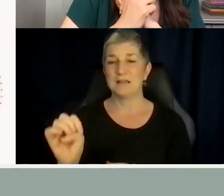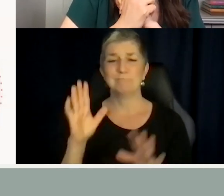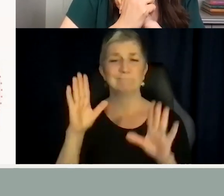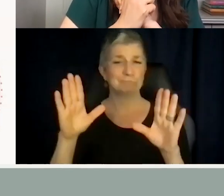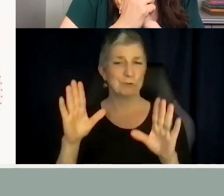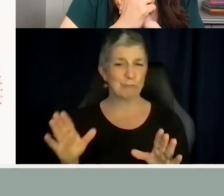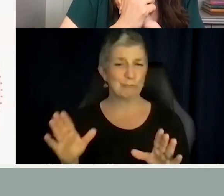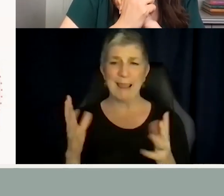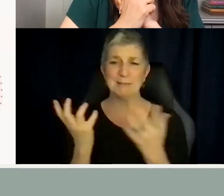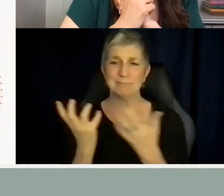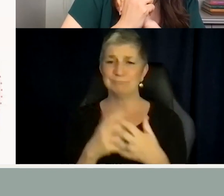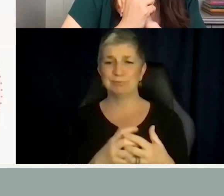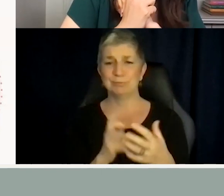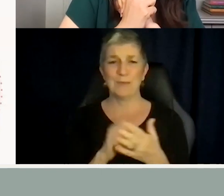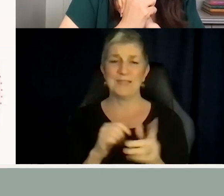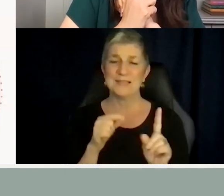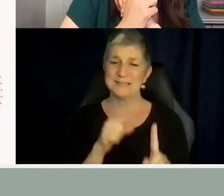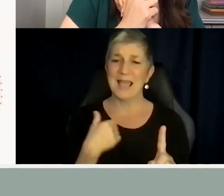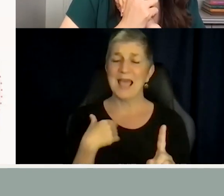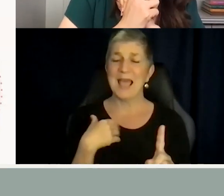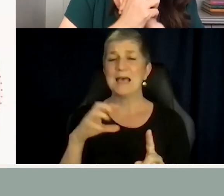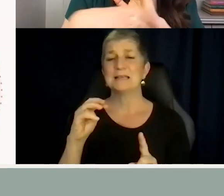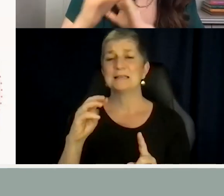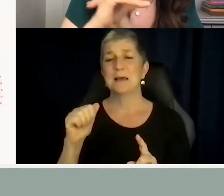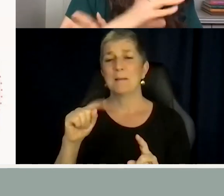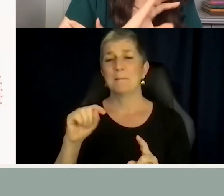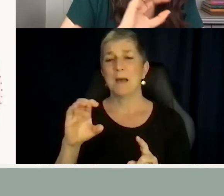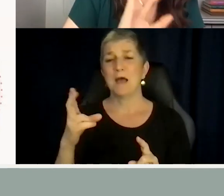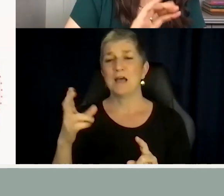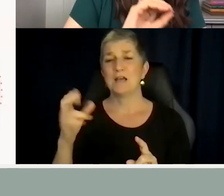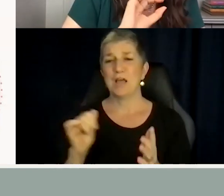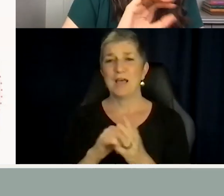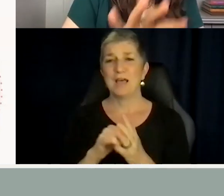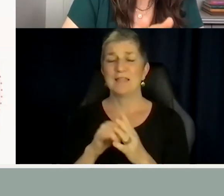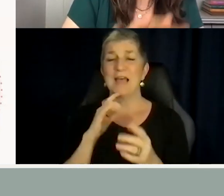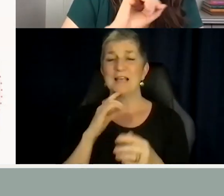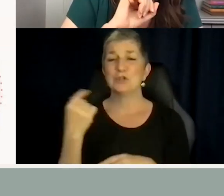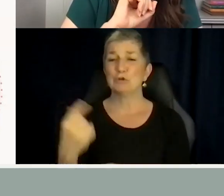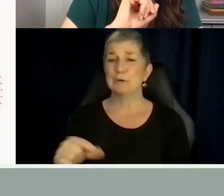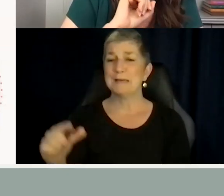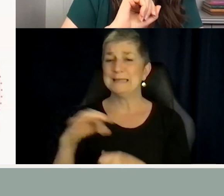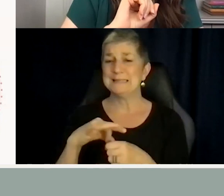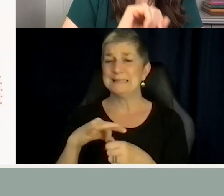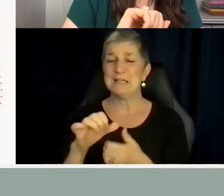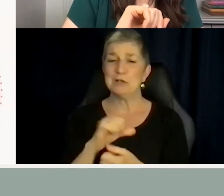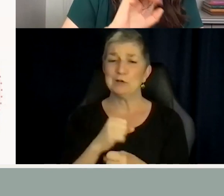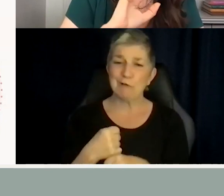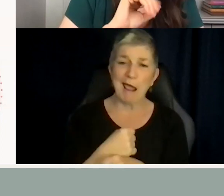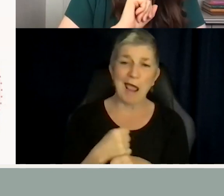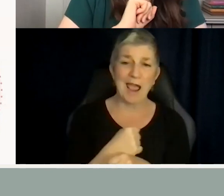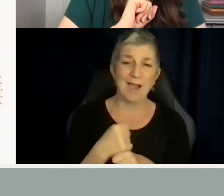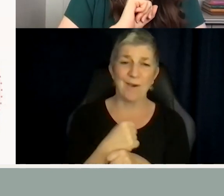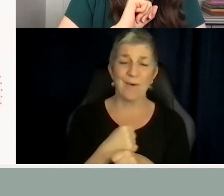particular latte. It contains matcha, which is a high-grade green tea, finely ground green tea